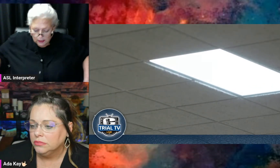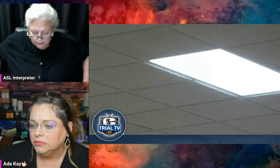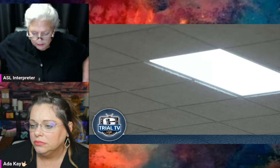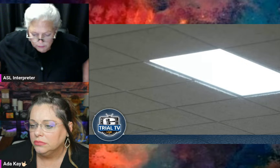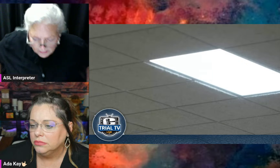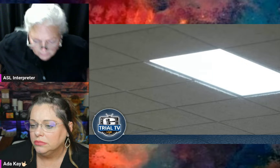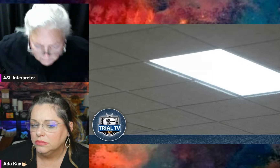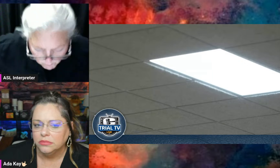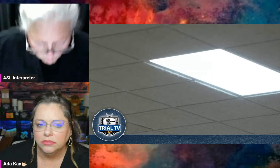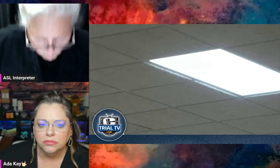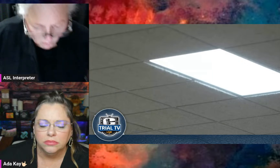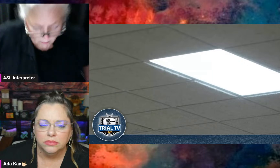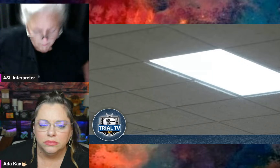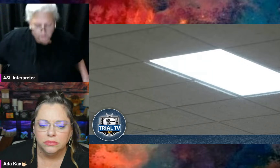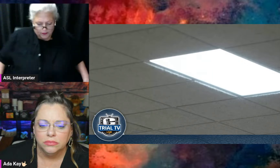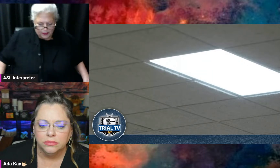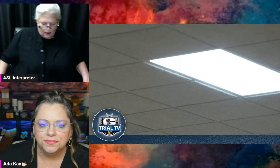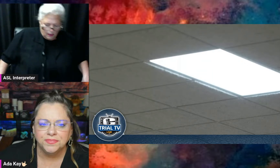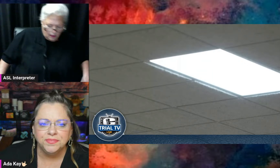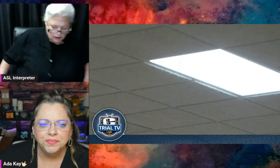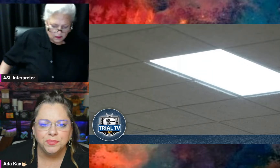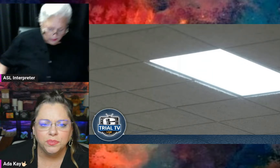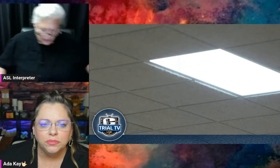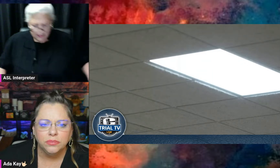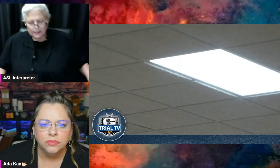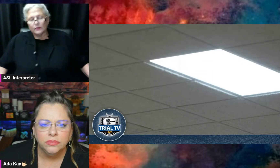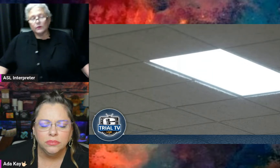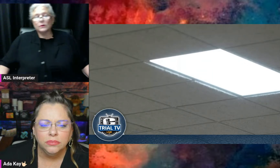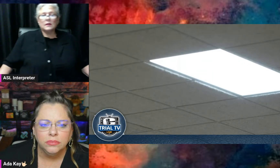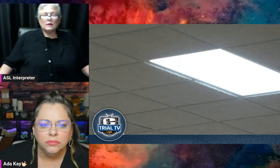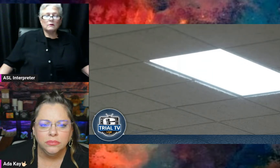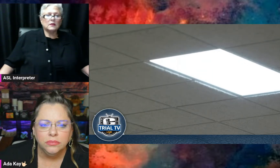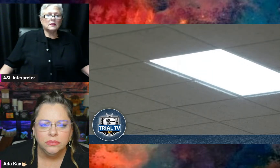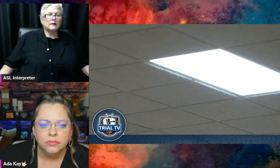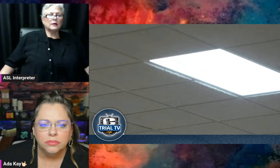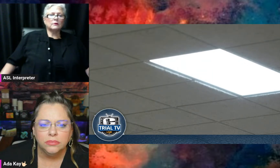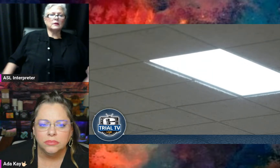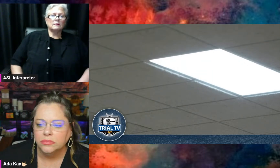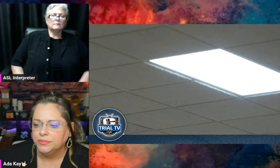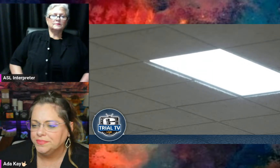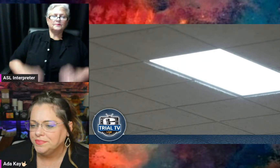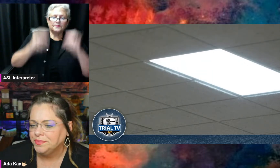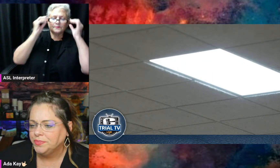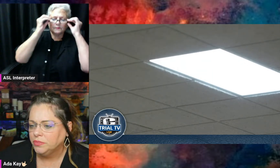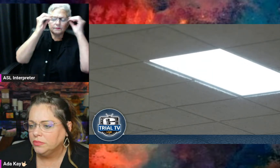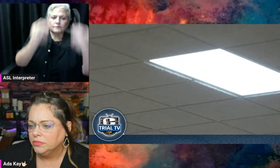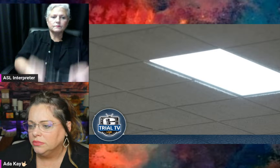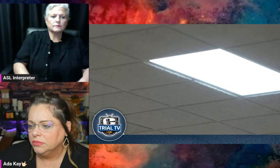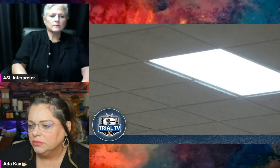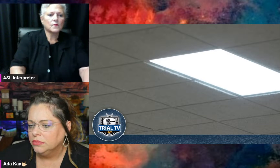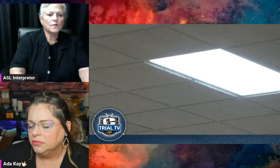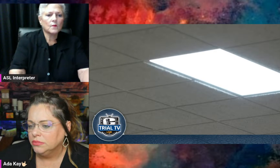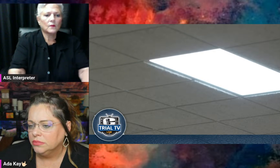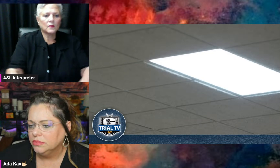Karaoke, karaoke. I said it was karaoke.